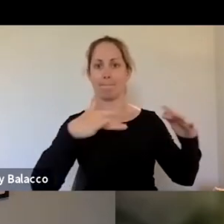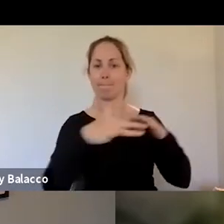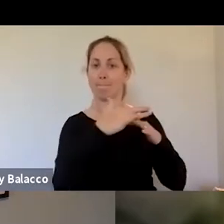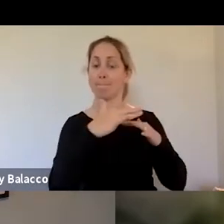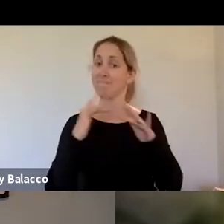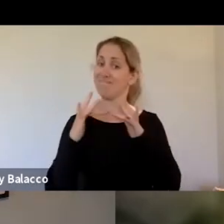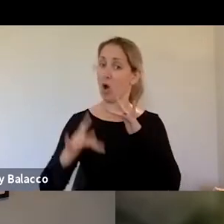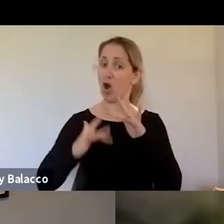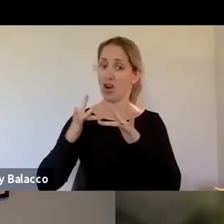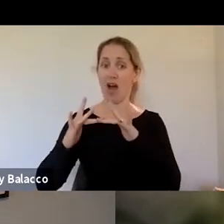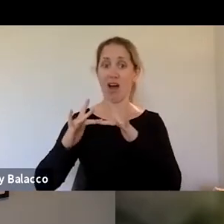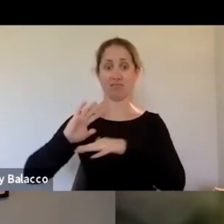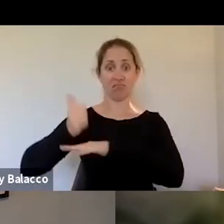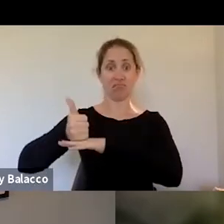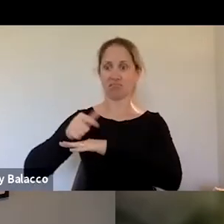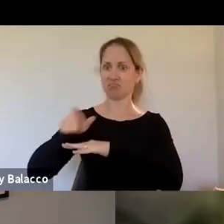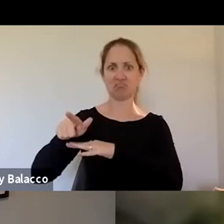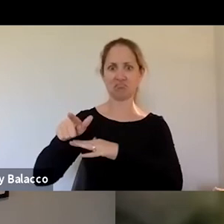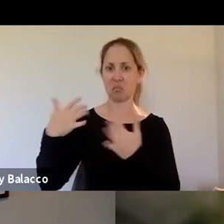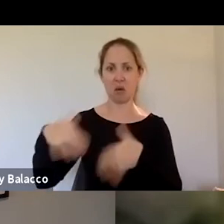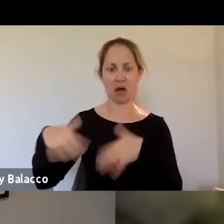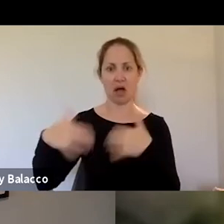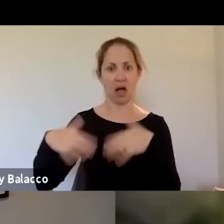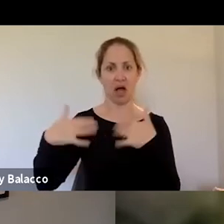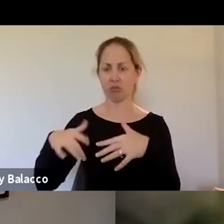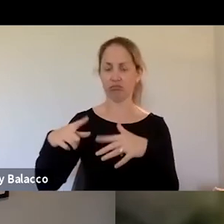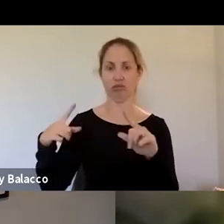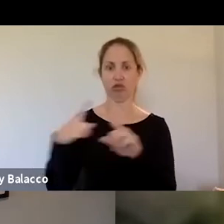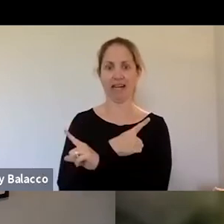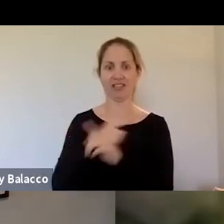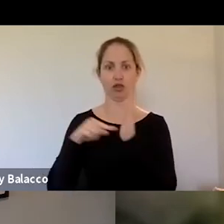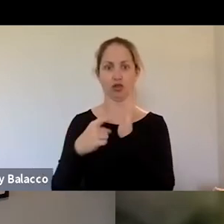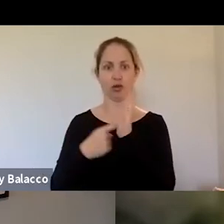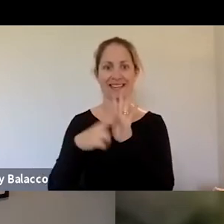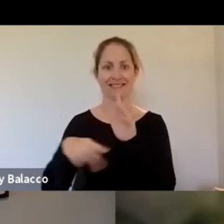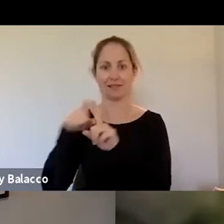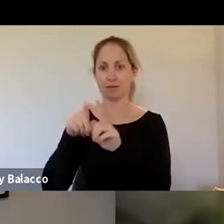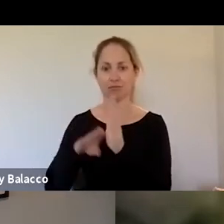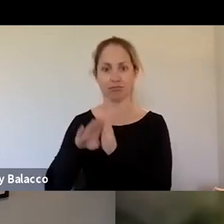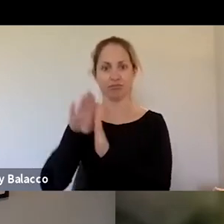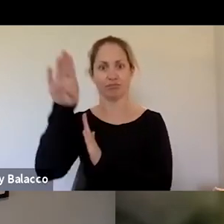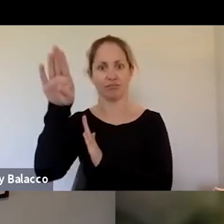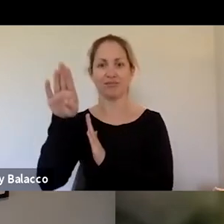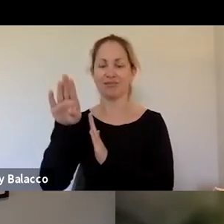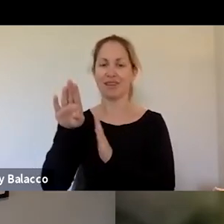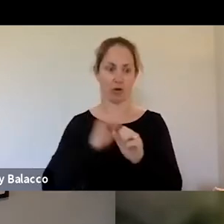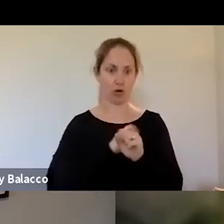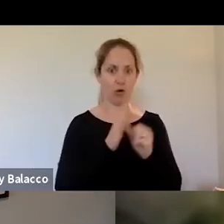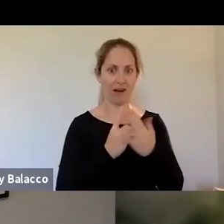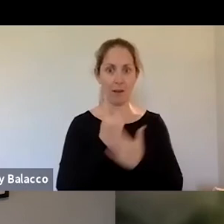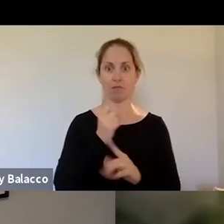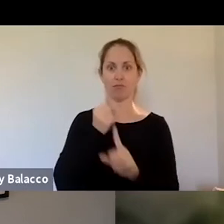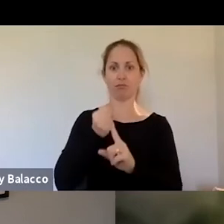our understanding of these trends, and how the pandemic has influenced them. So it's telling us which audiences are engaging with